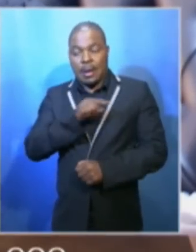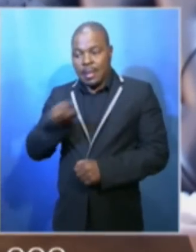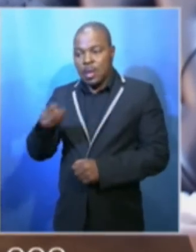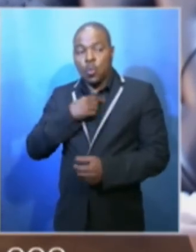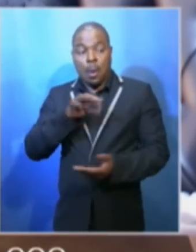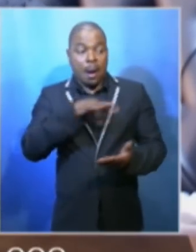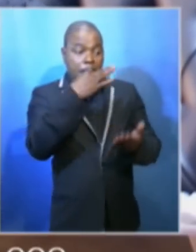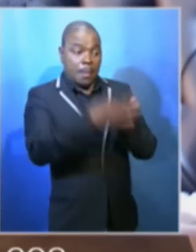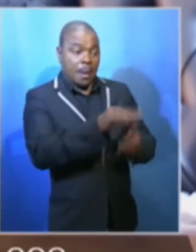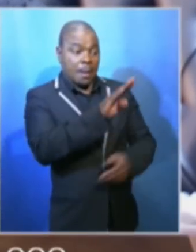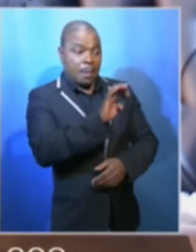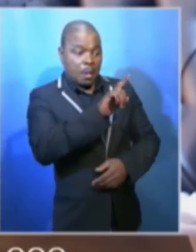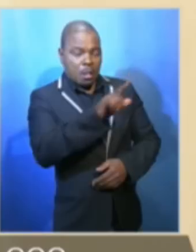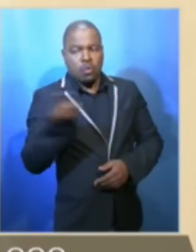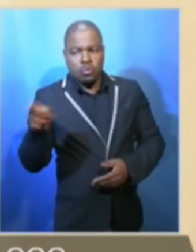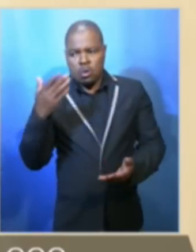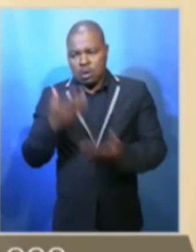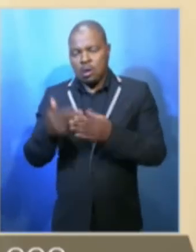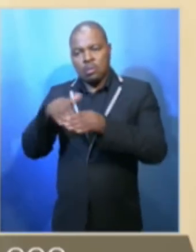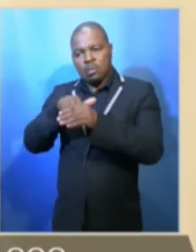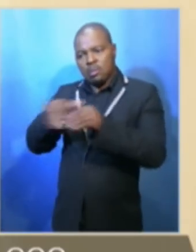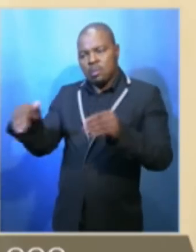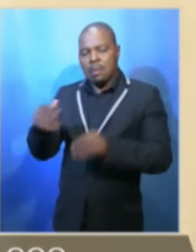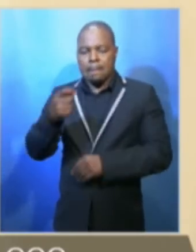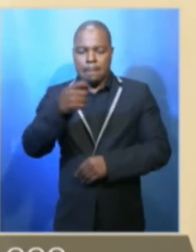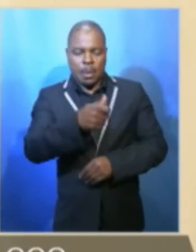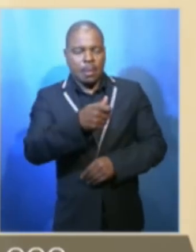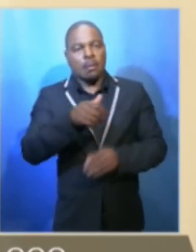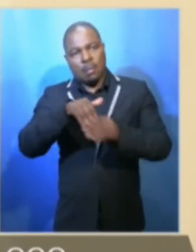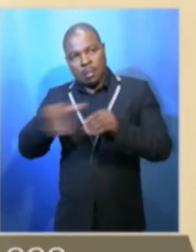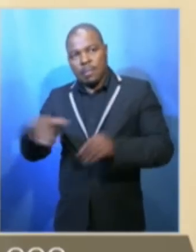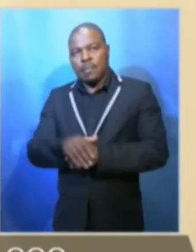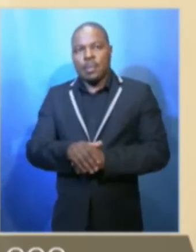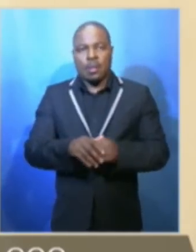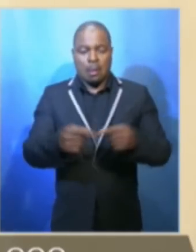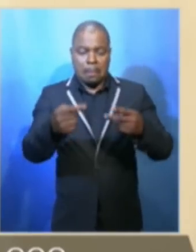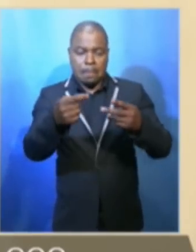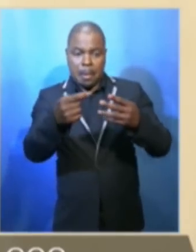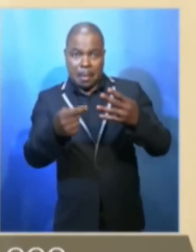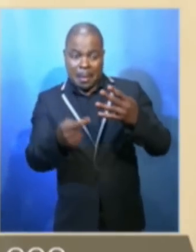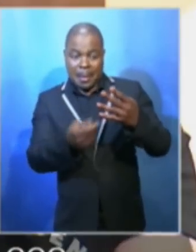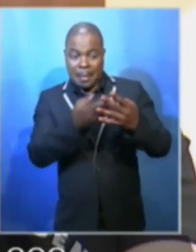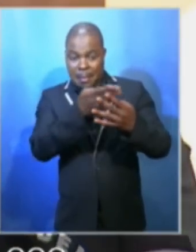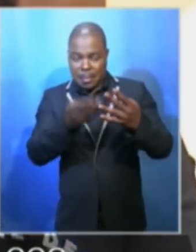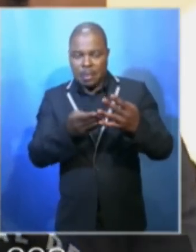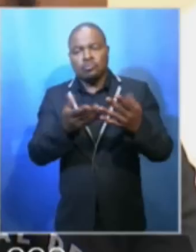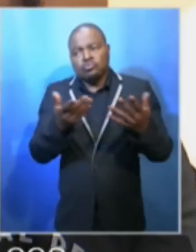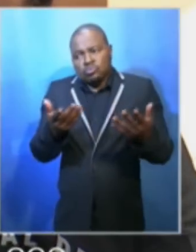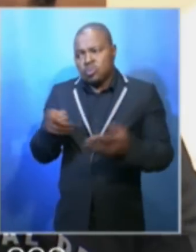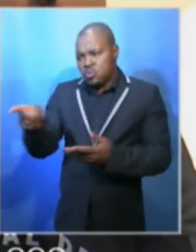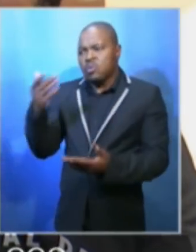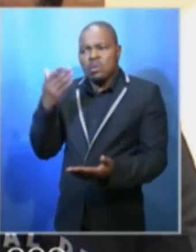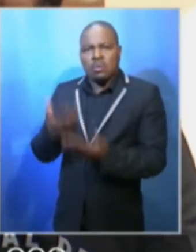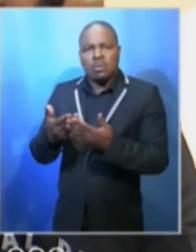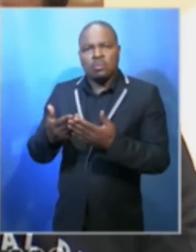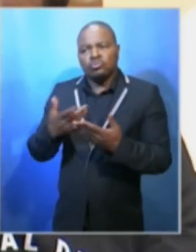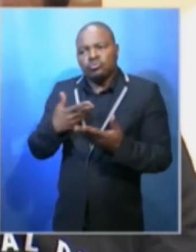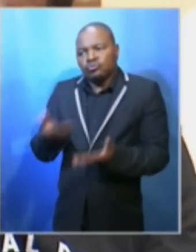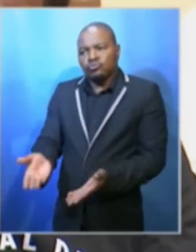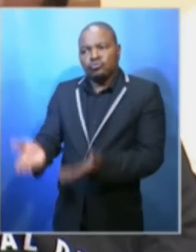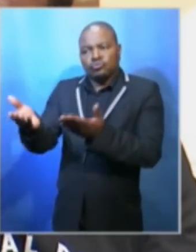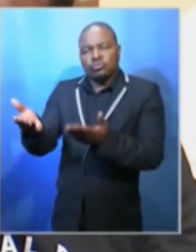justifies the release of the accused on bail. And all these factors cumulatively weigh more in favor of the applicant being admitted to be released on bail,